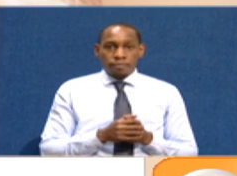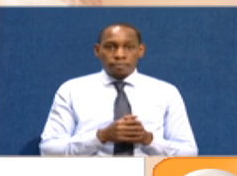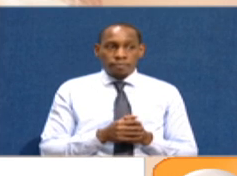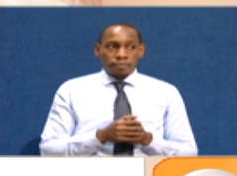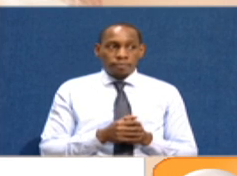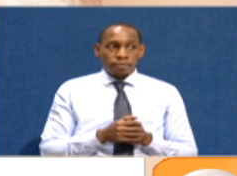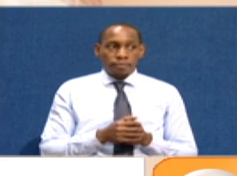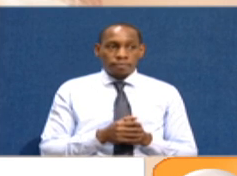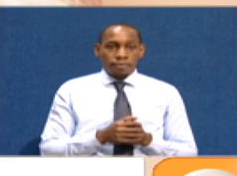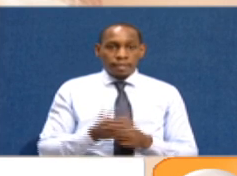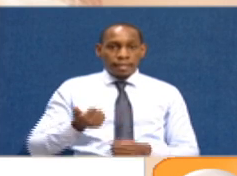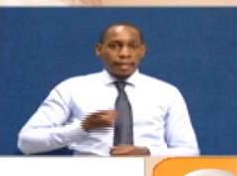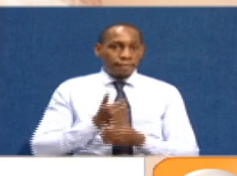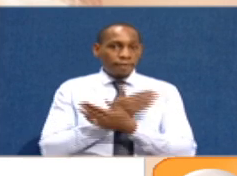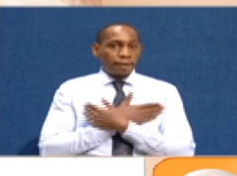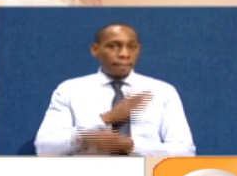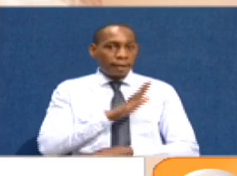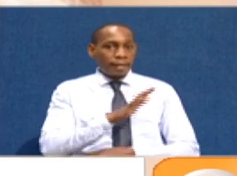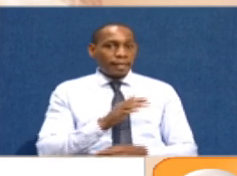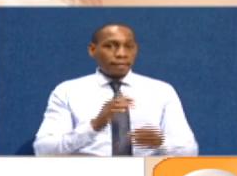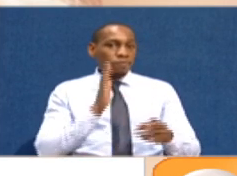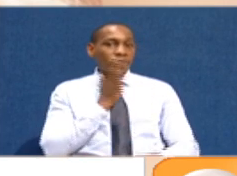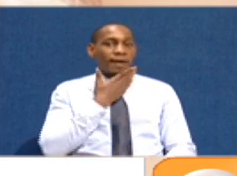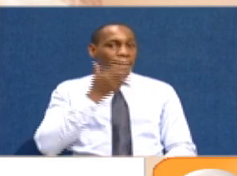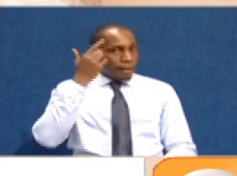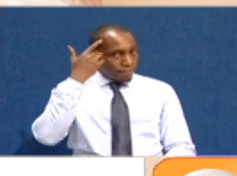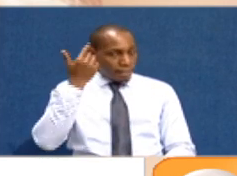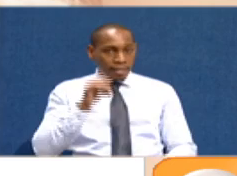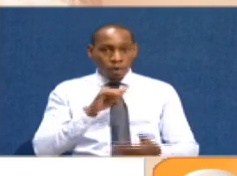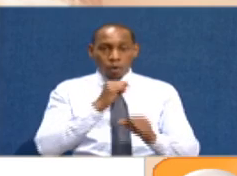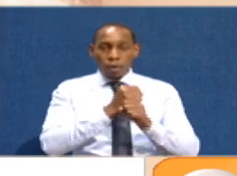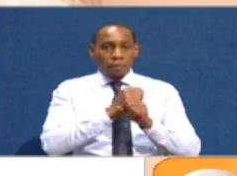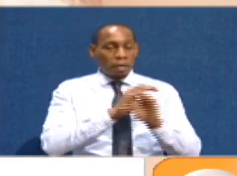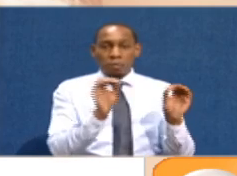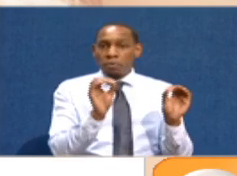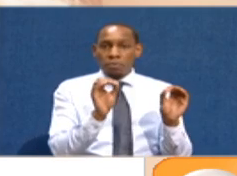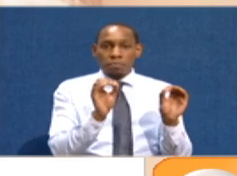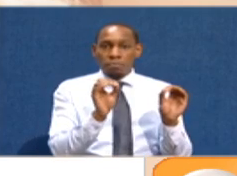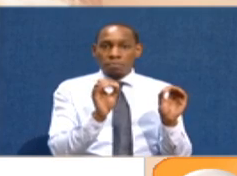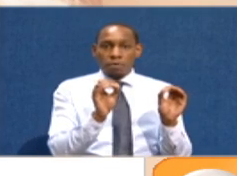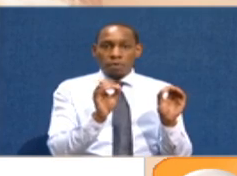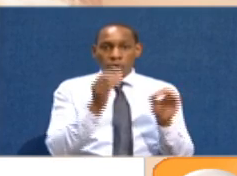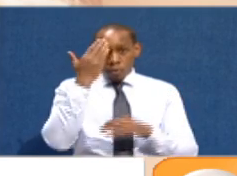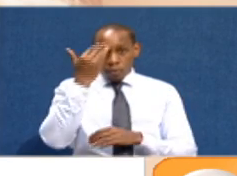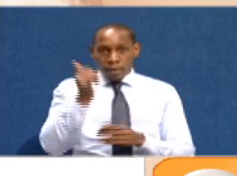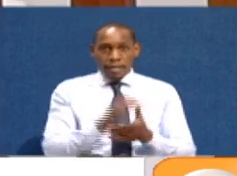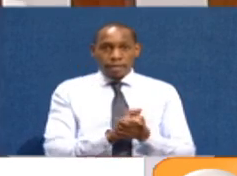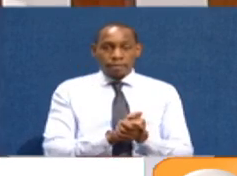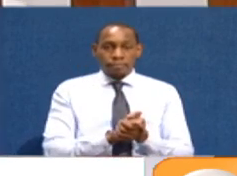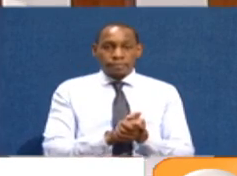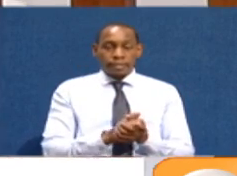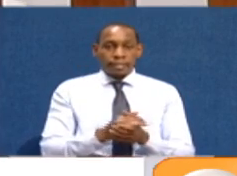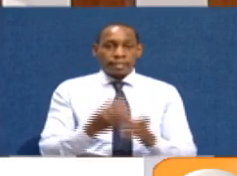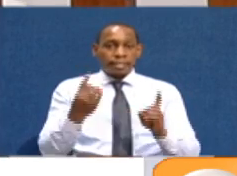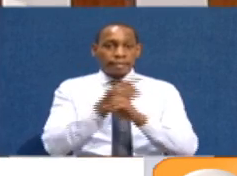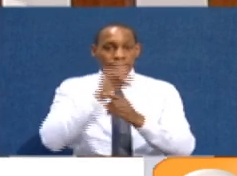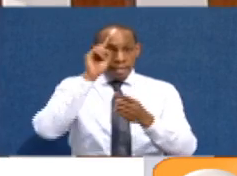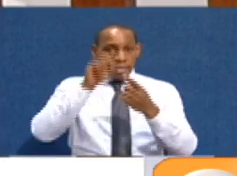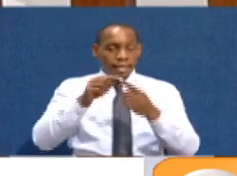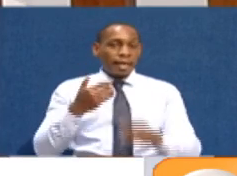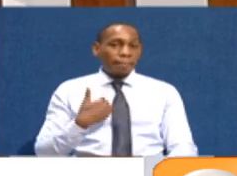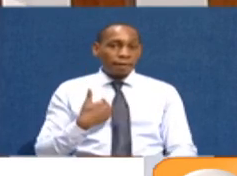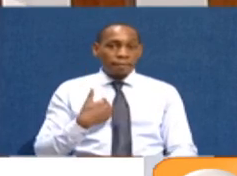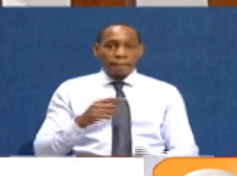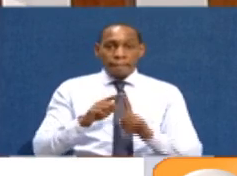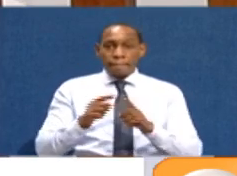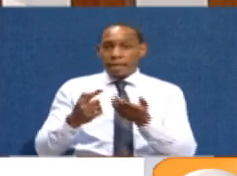Before this, my girlfriend was black. It just didn't work out, not for racial reasons, but simply because we were headed in different directions. For